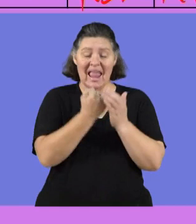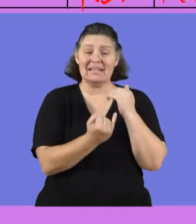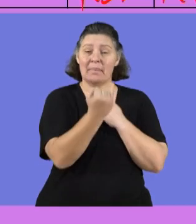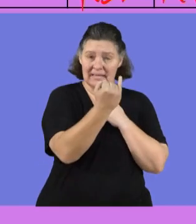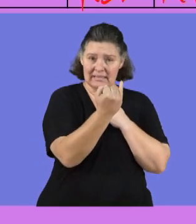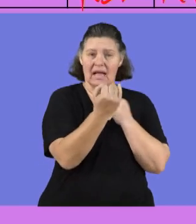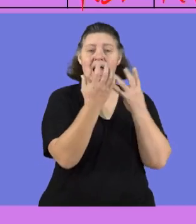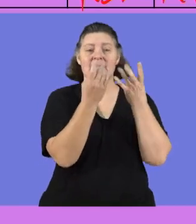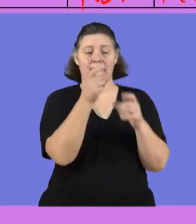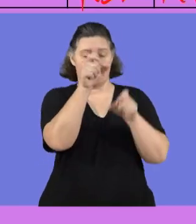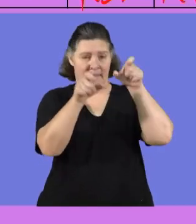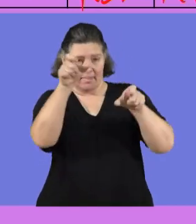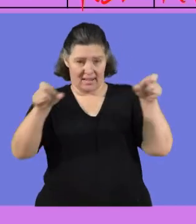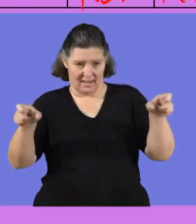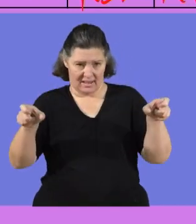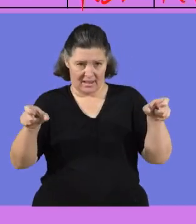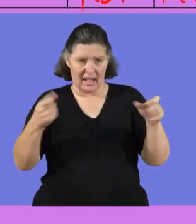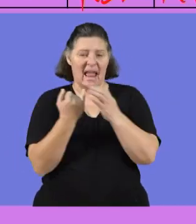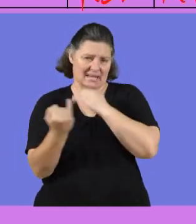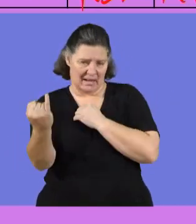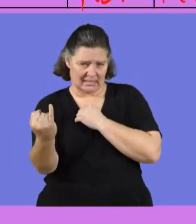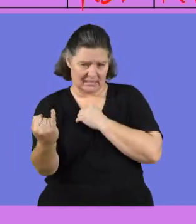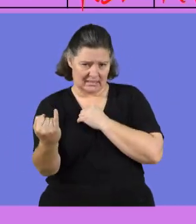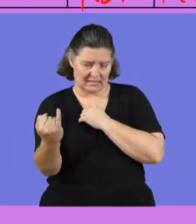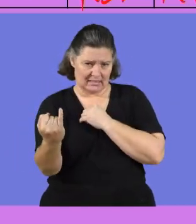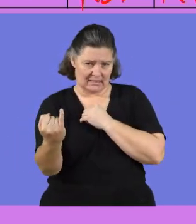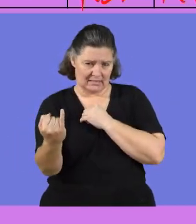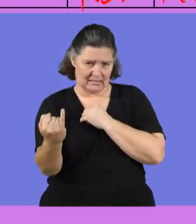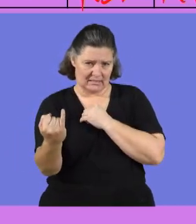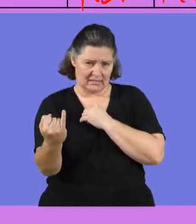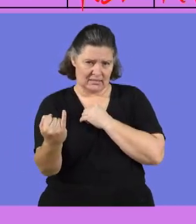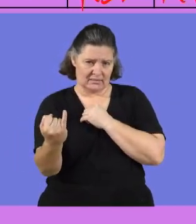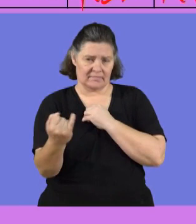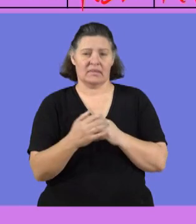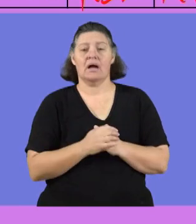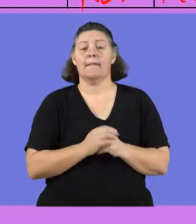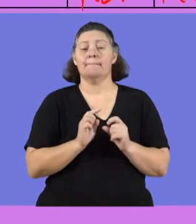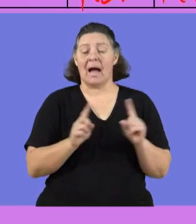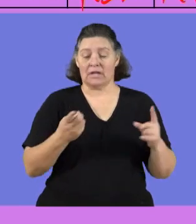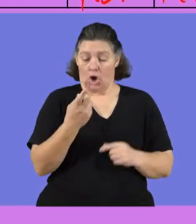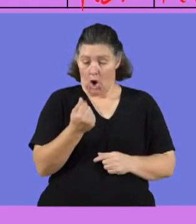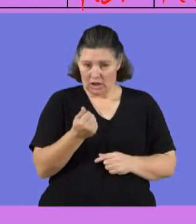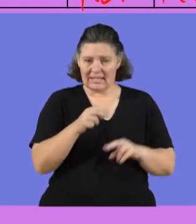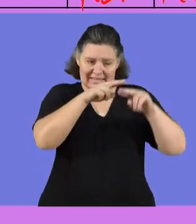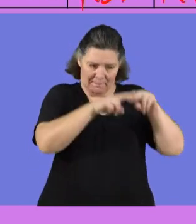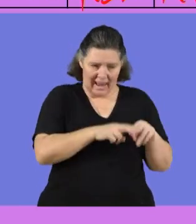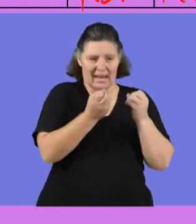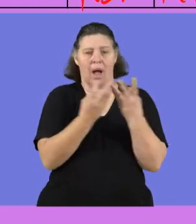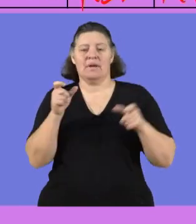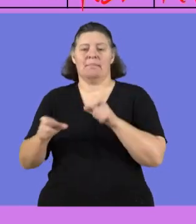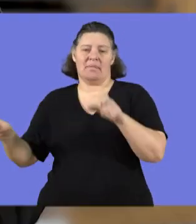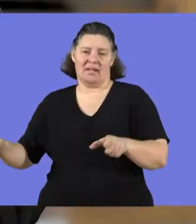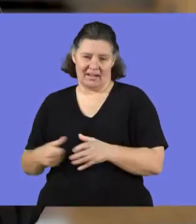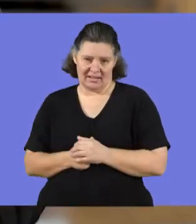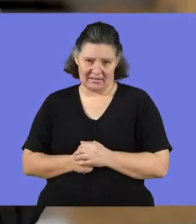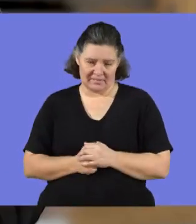now the independent will be the number of people. The number of people does not depend on the cost, but the